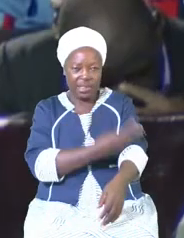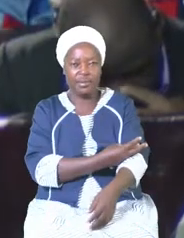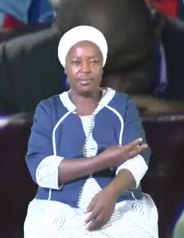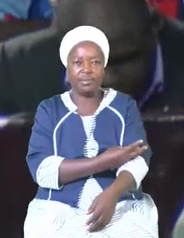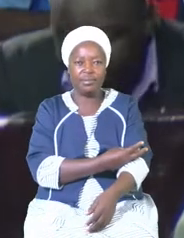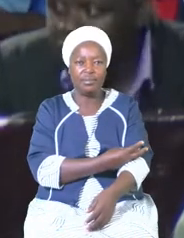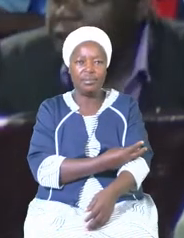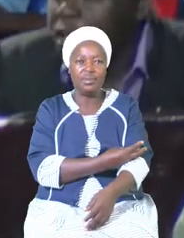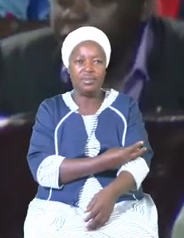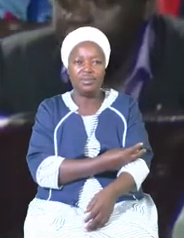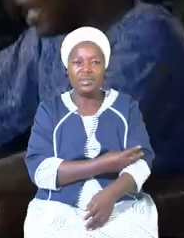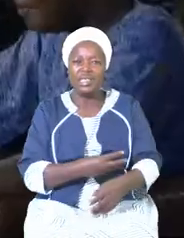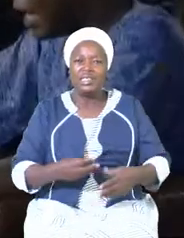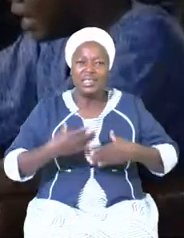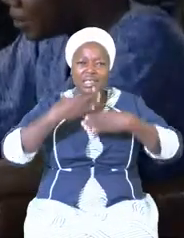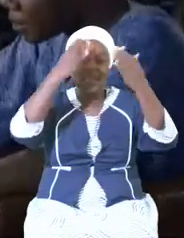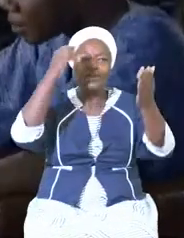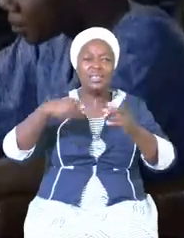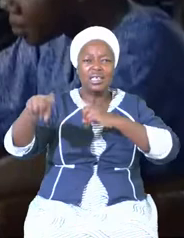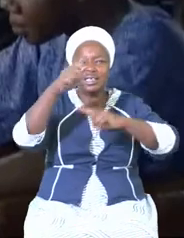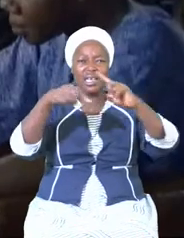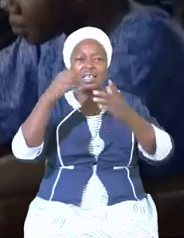should have shouted, Amen. Amen.